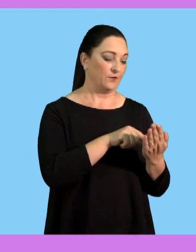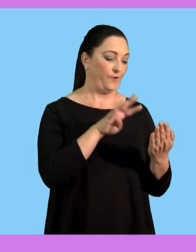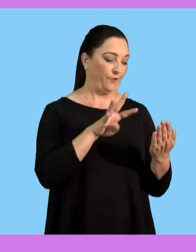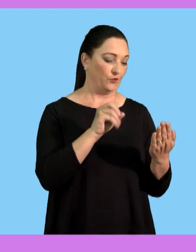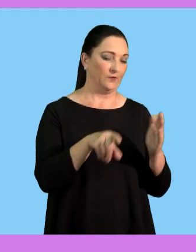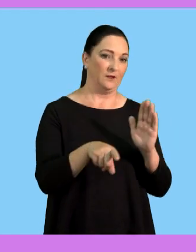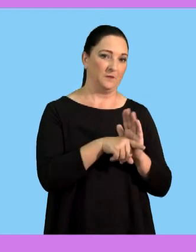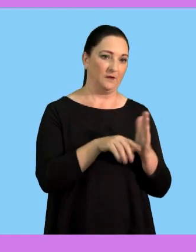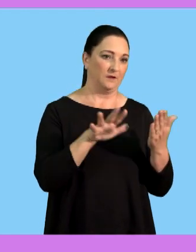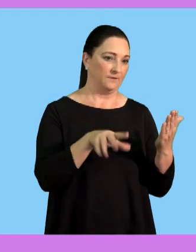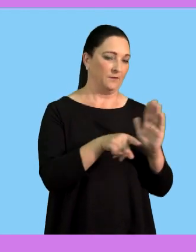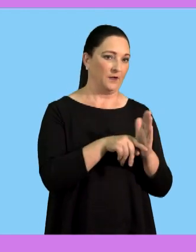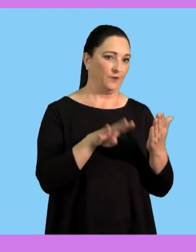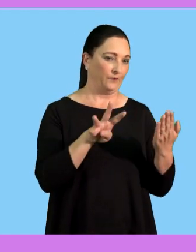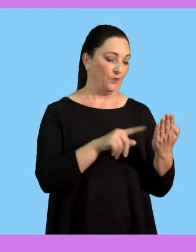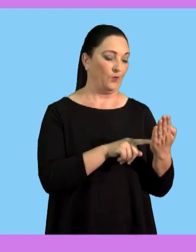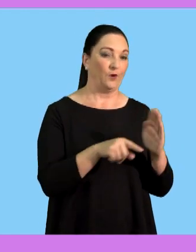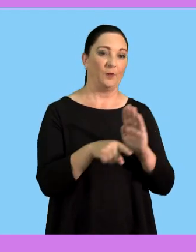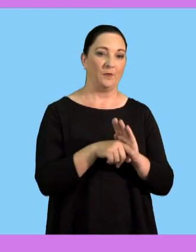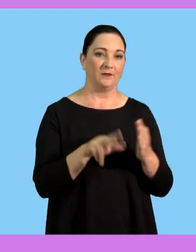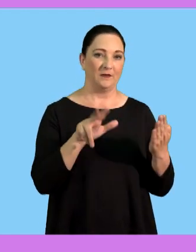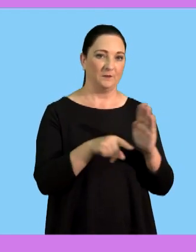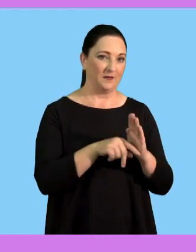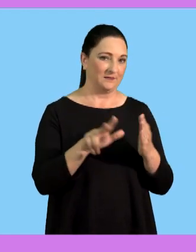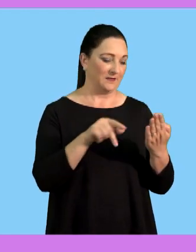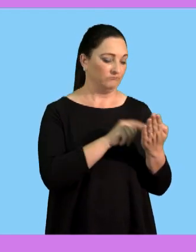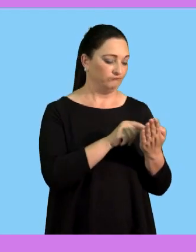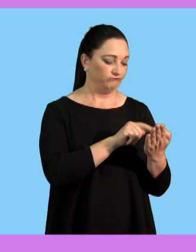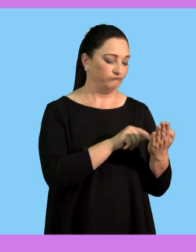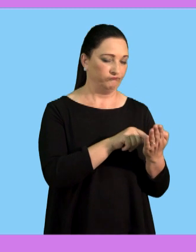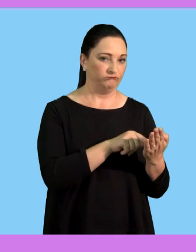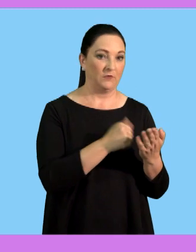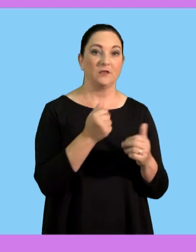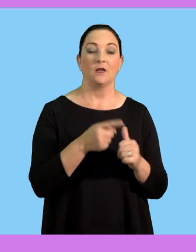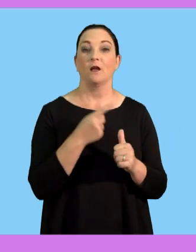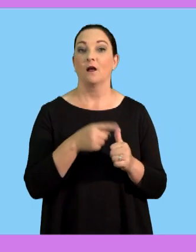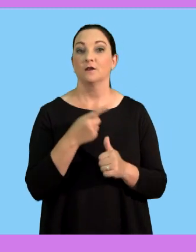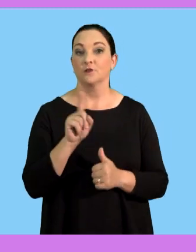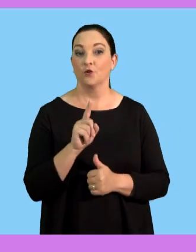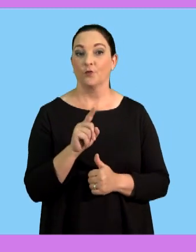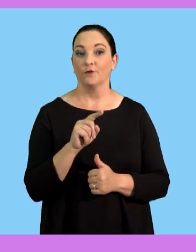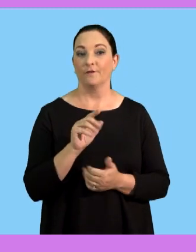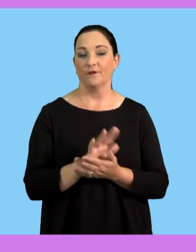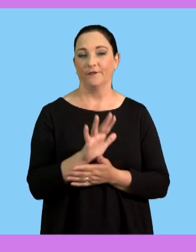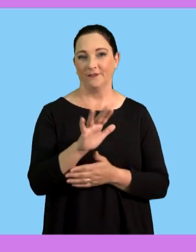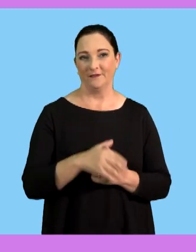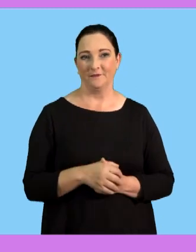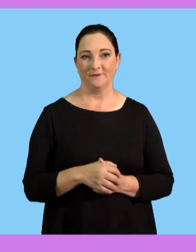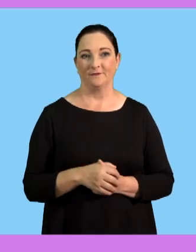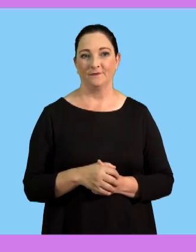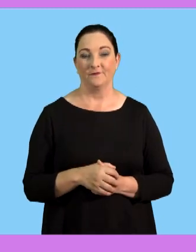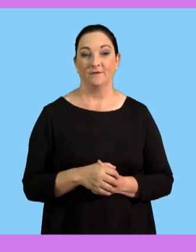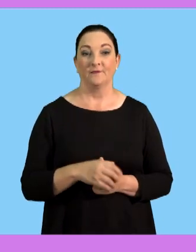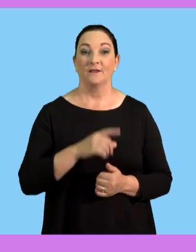40 minus 5 minus 4 minus 8 minus 8. That will give us a total of